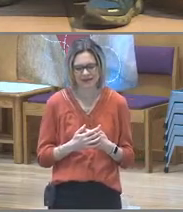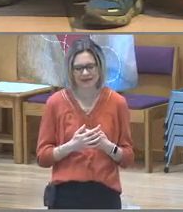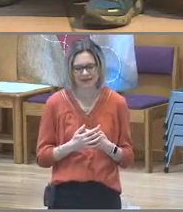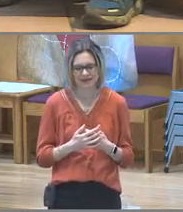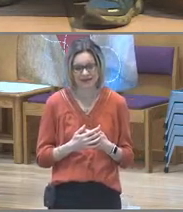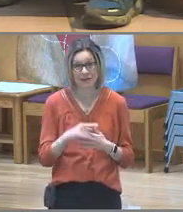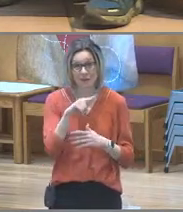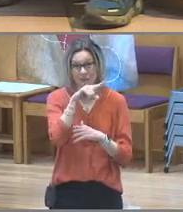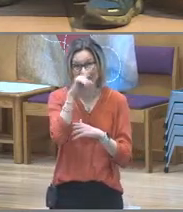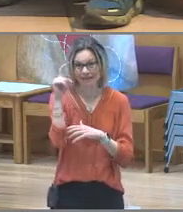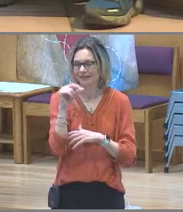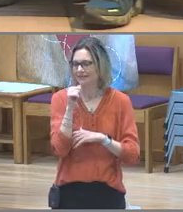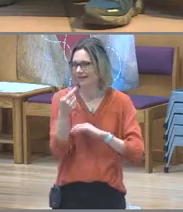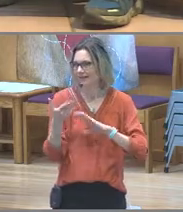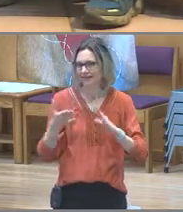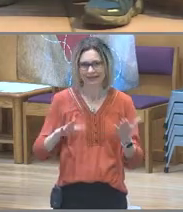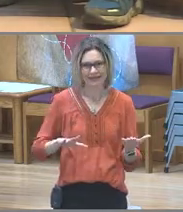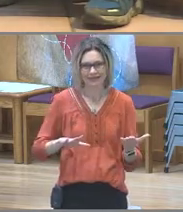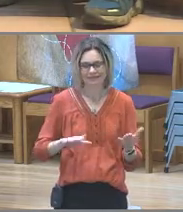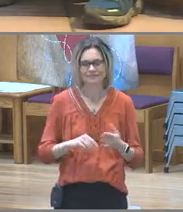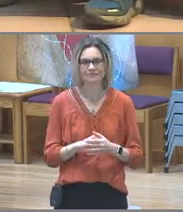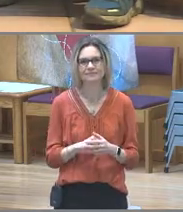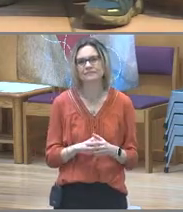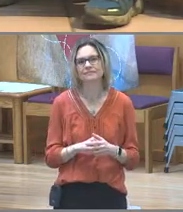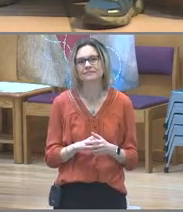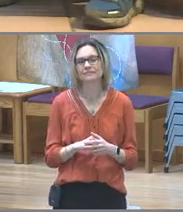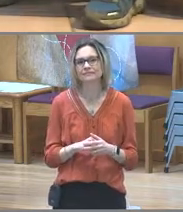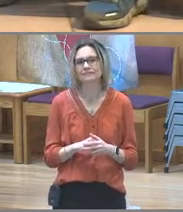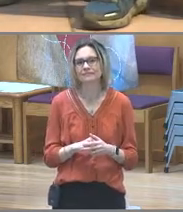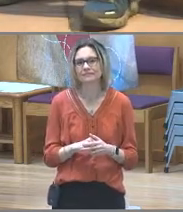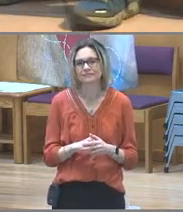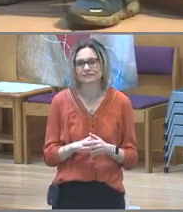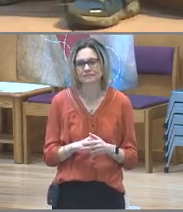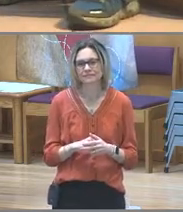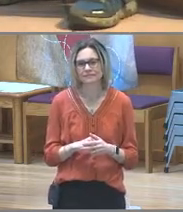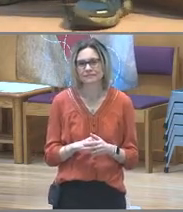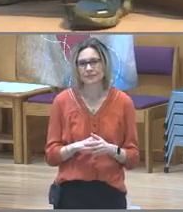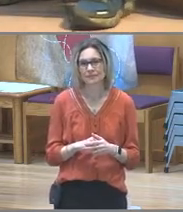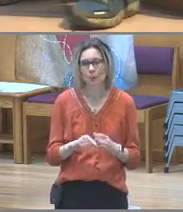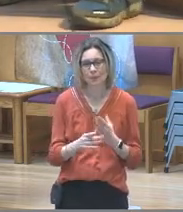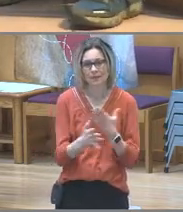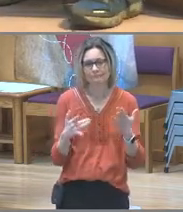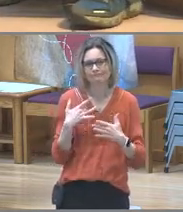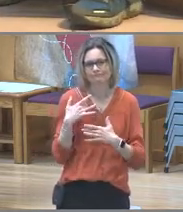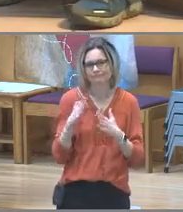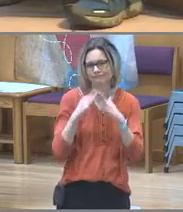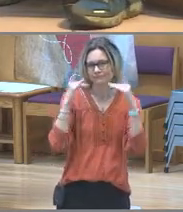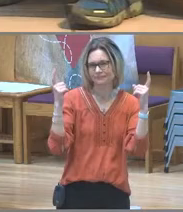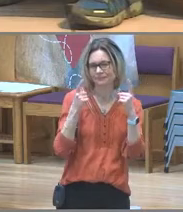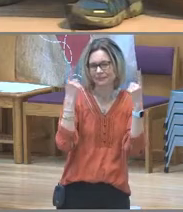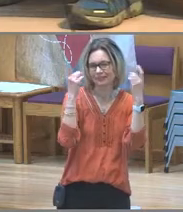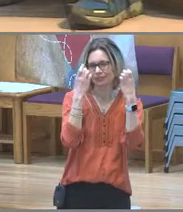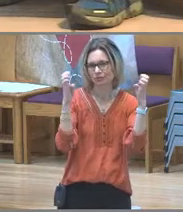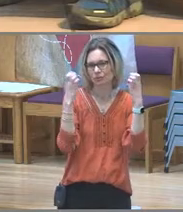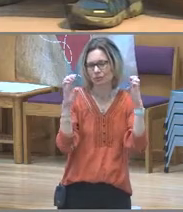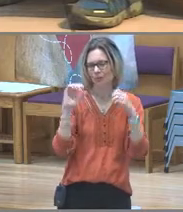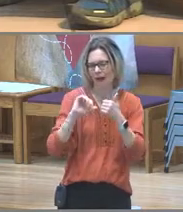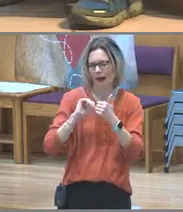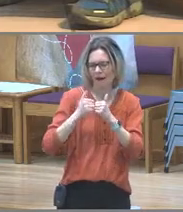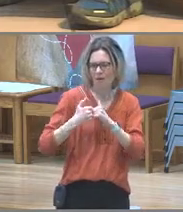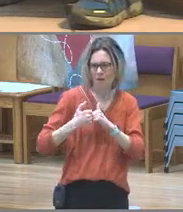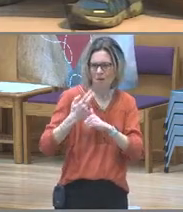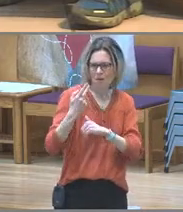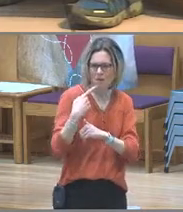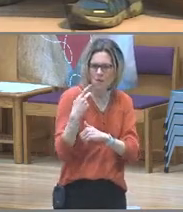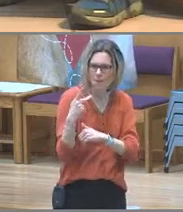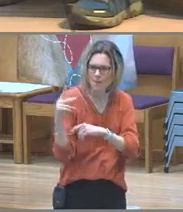Because he was not dead anymore. So one of the things that we celebrate on Easter, it is how you and I can